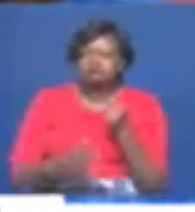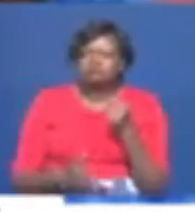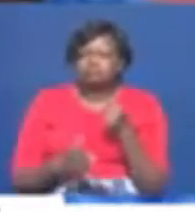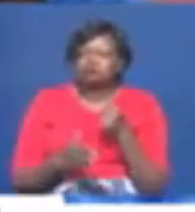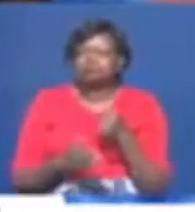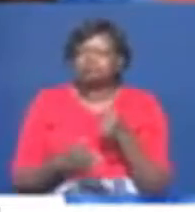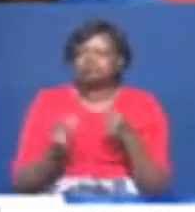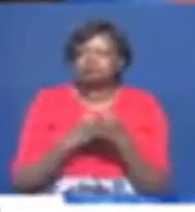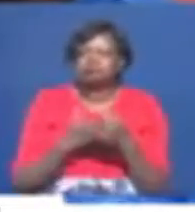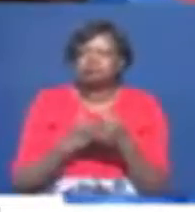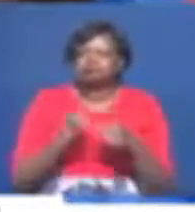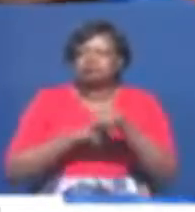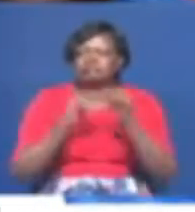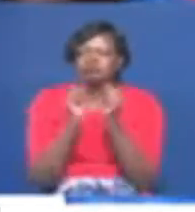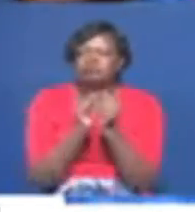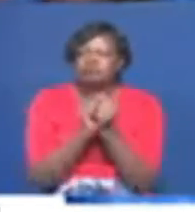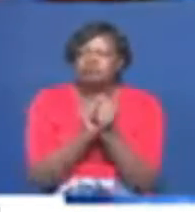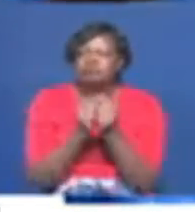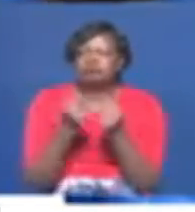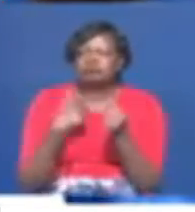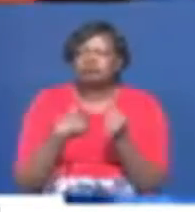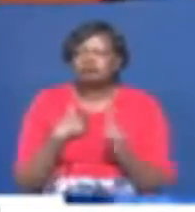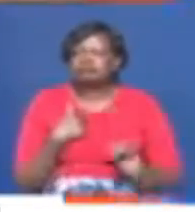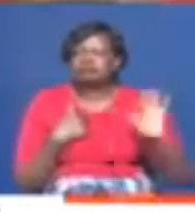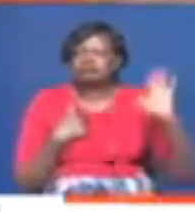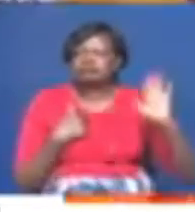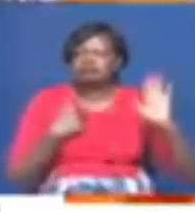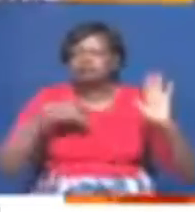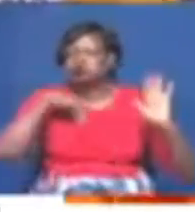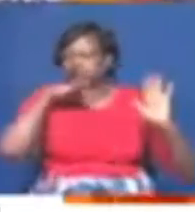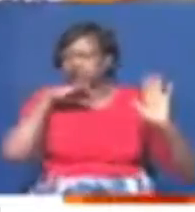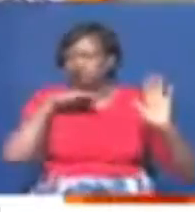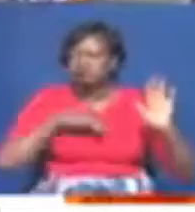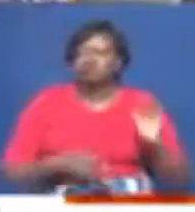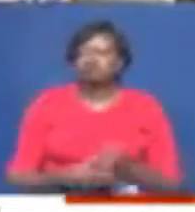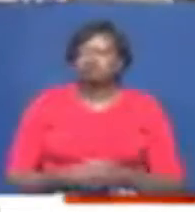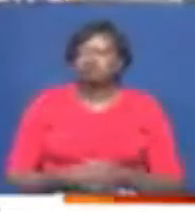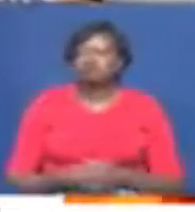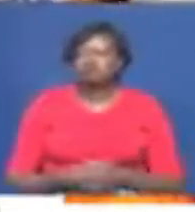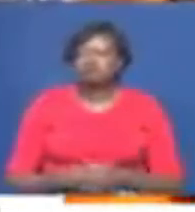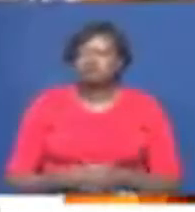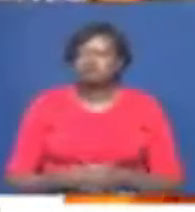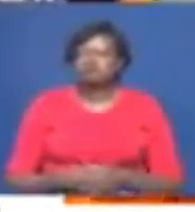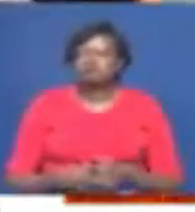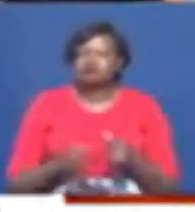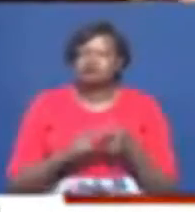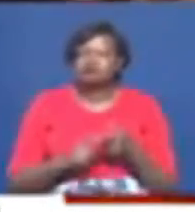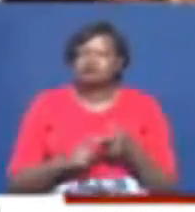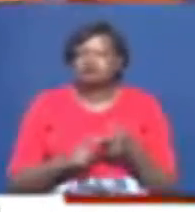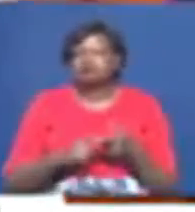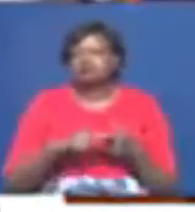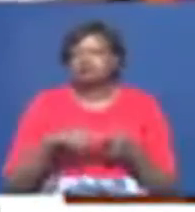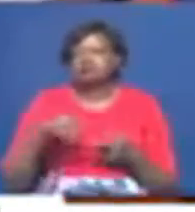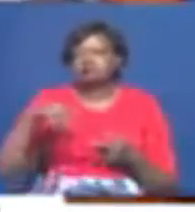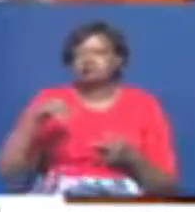4 August, mimi Raila Amolo Odinga. Busia County gubernatorial aspirant Paul Otuoma,